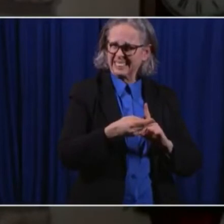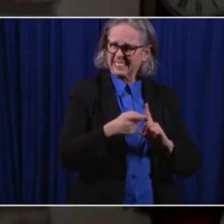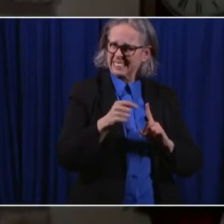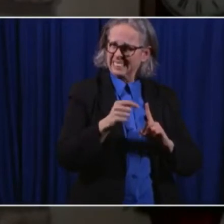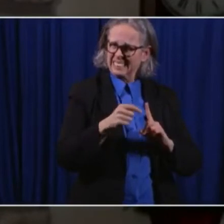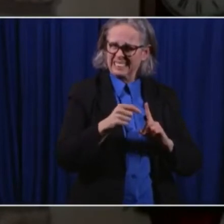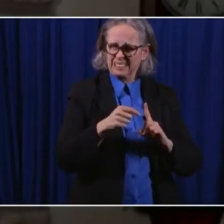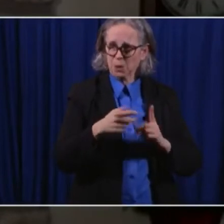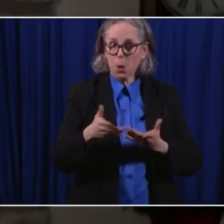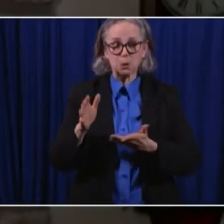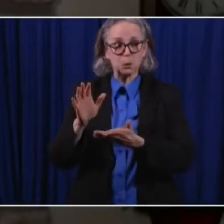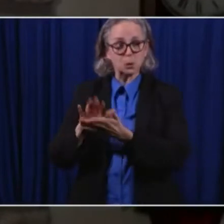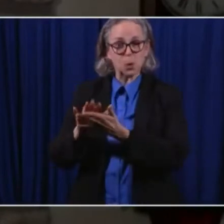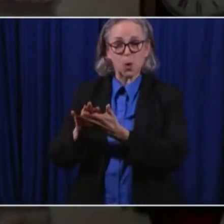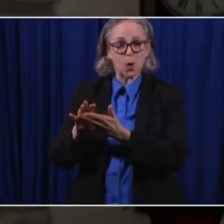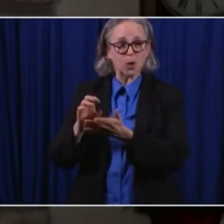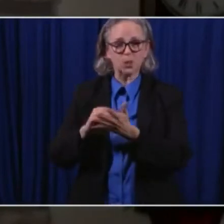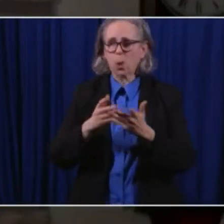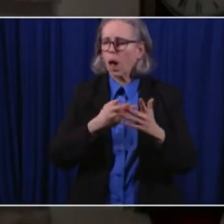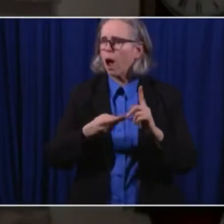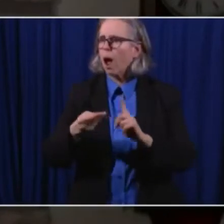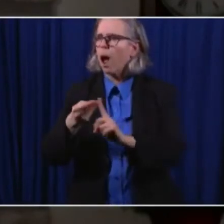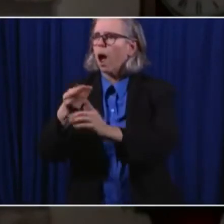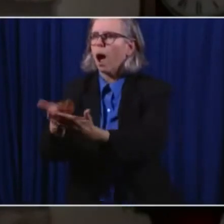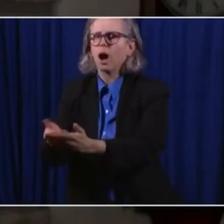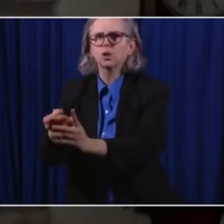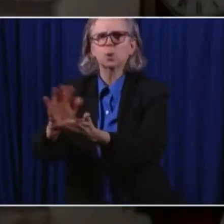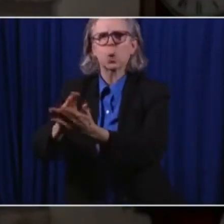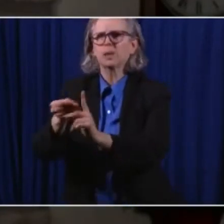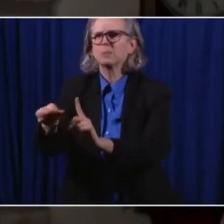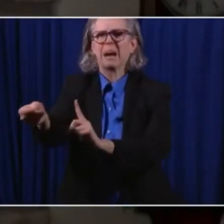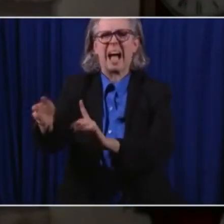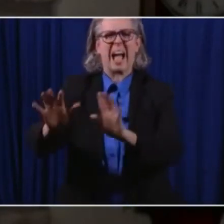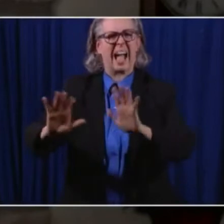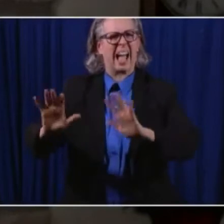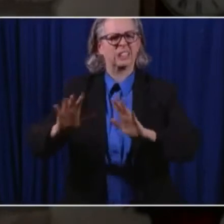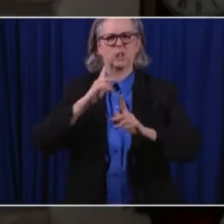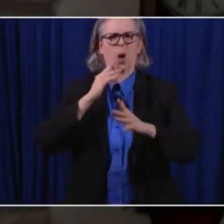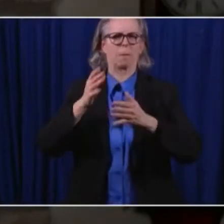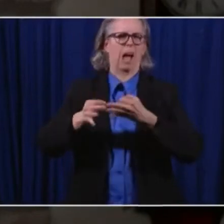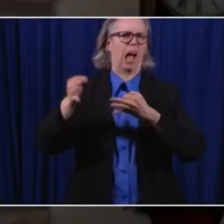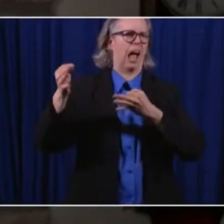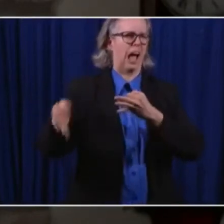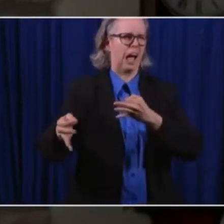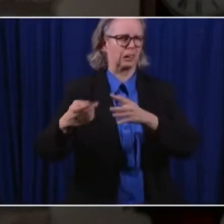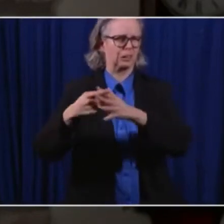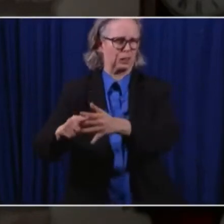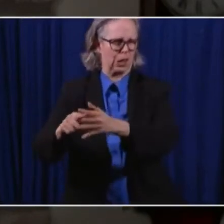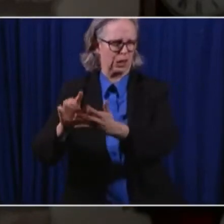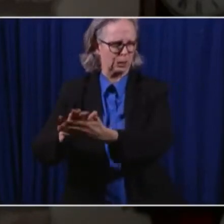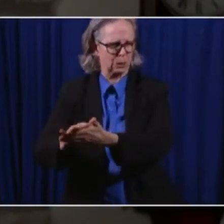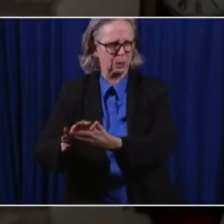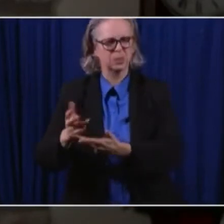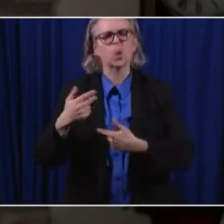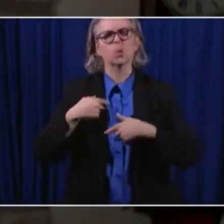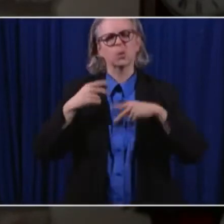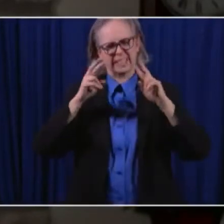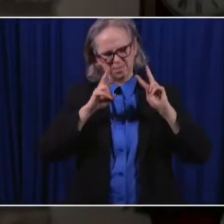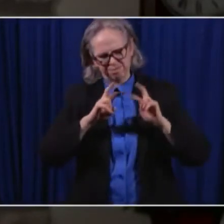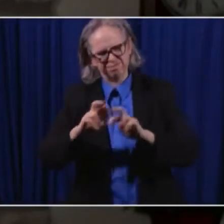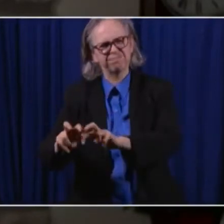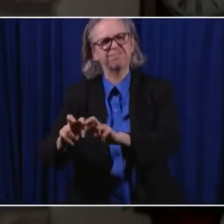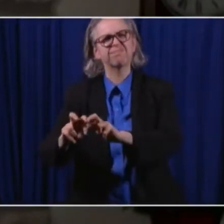don't think that, we have pretty good evidence that there's not a lot of spread directly in the classroom, but we also know, and our teachers are